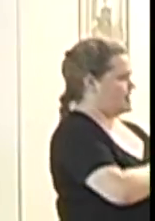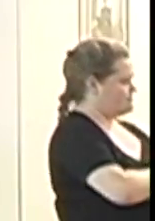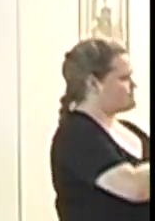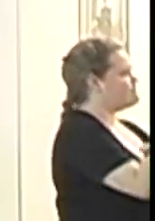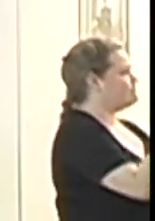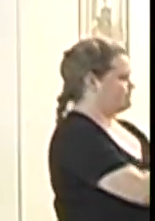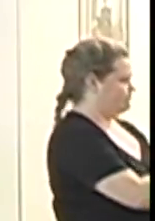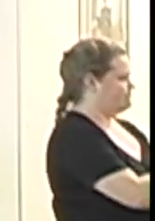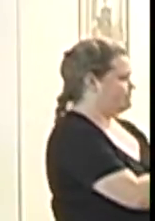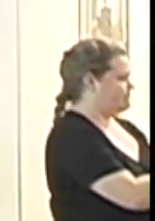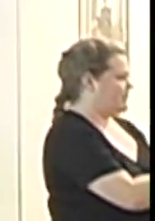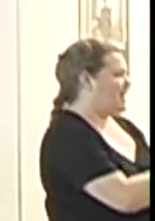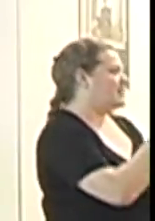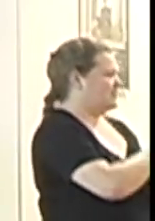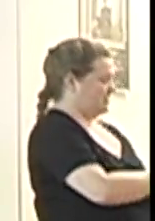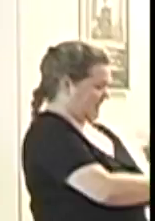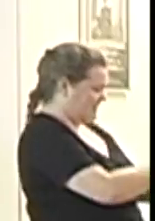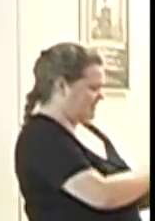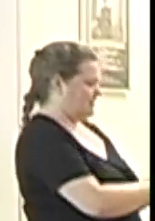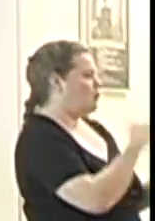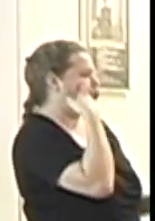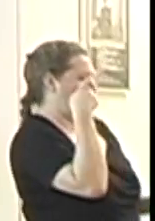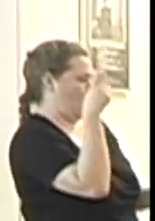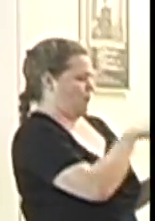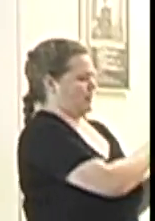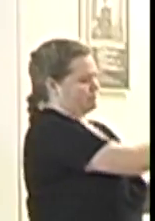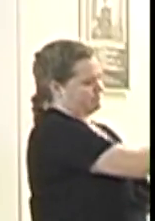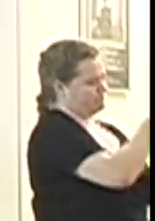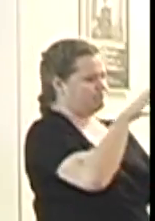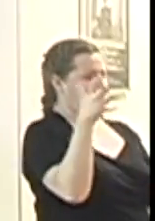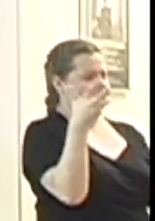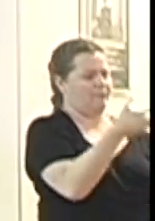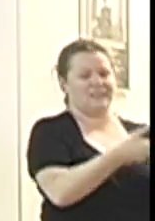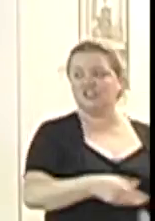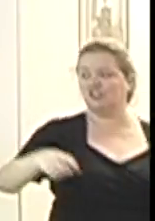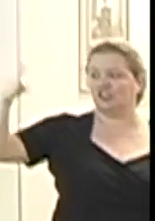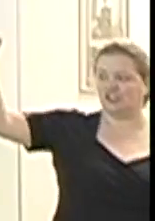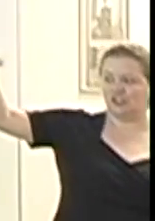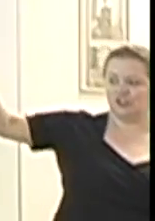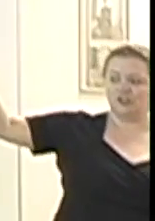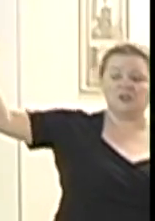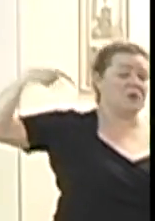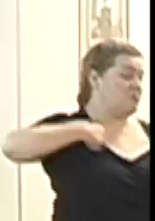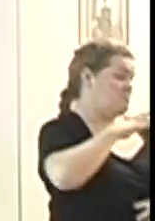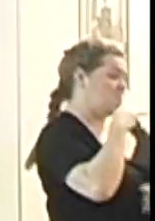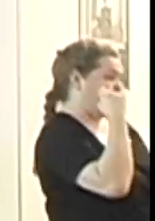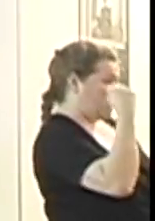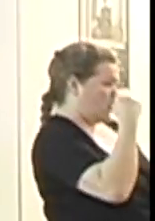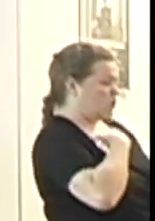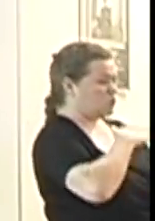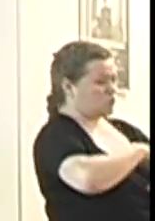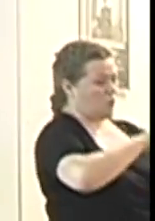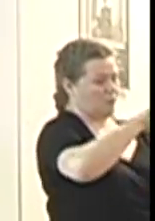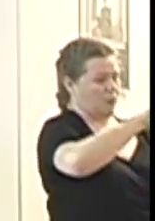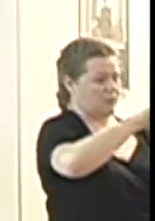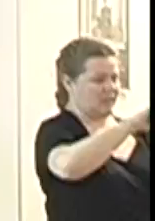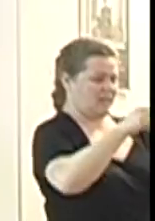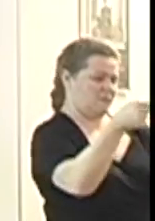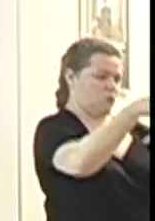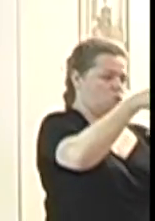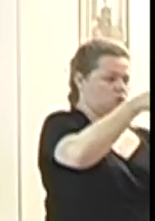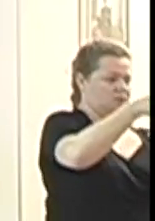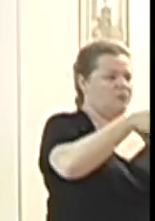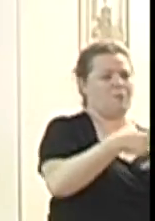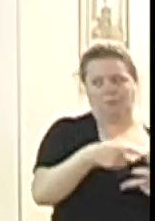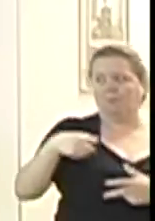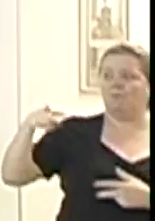the children's early signing. And I'm going to focus on the first and the third here. And these 3 trends,